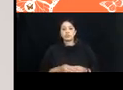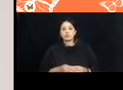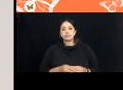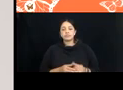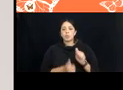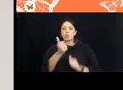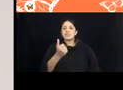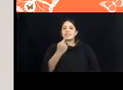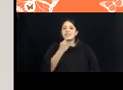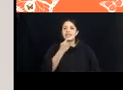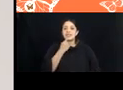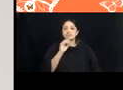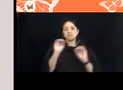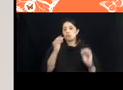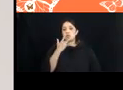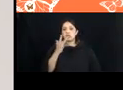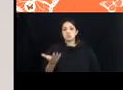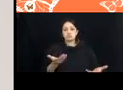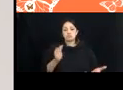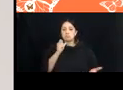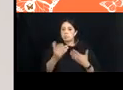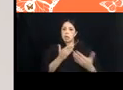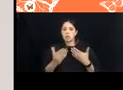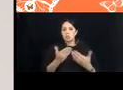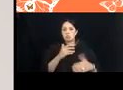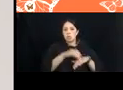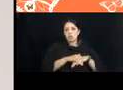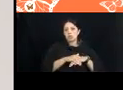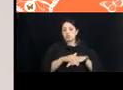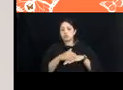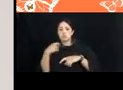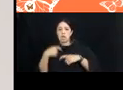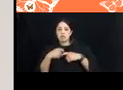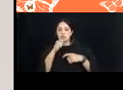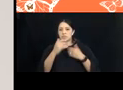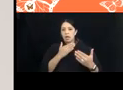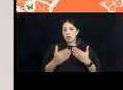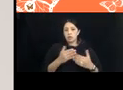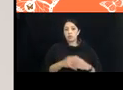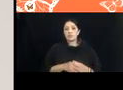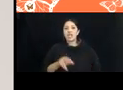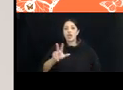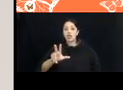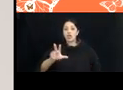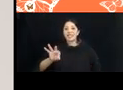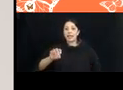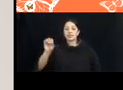Most of them said no preference. So that just speaks to their bilingual skills. And 39% of them said that